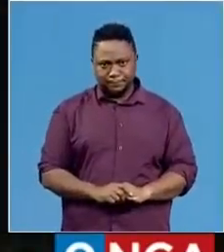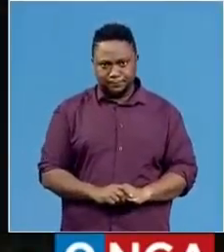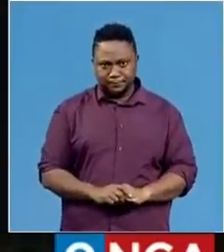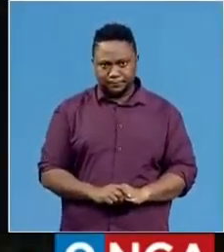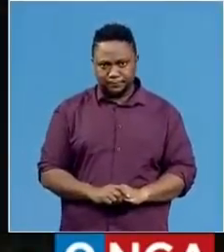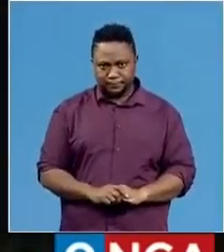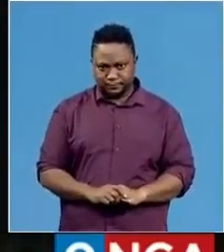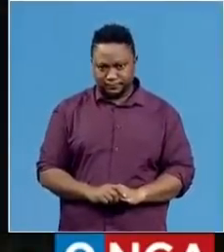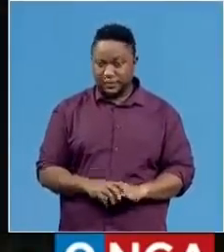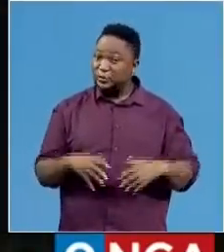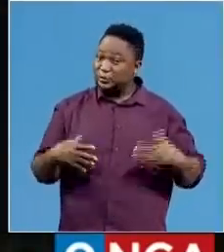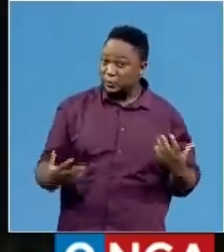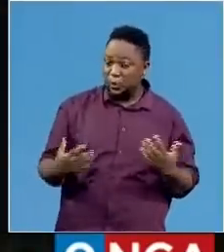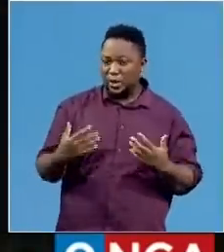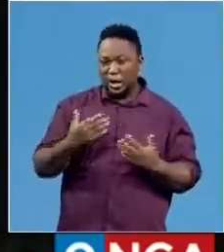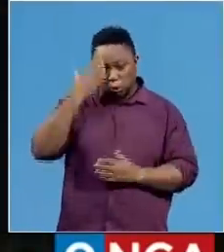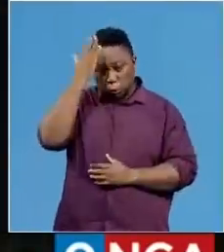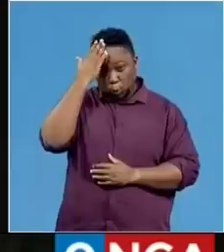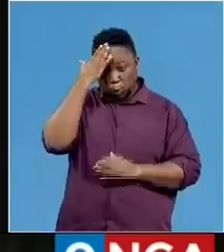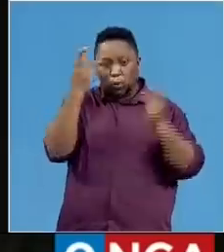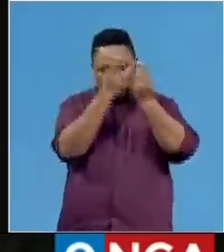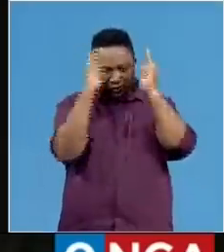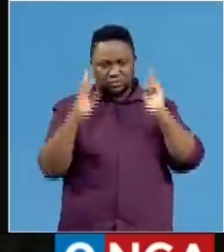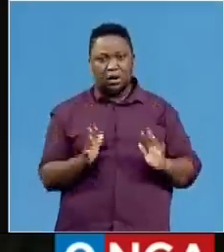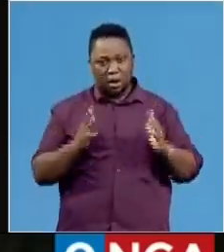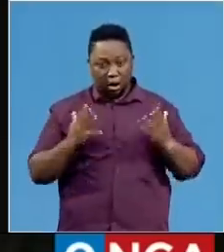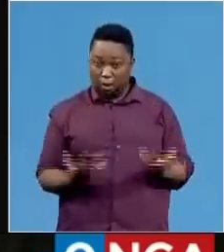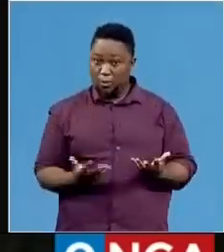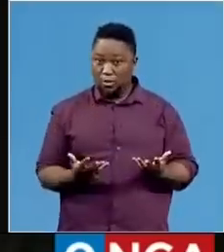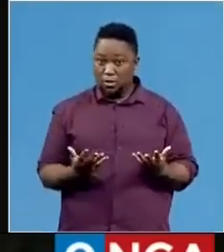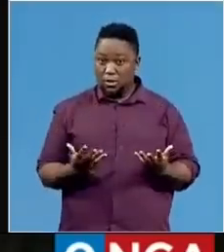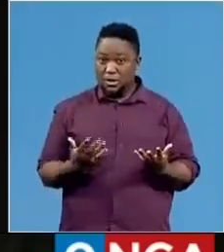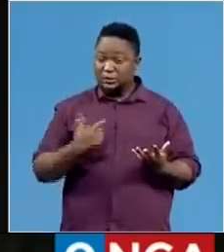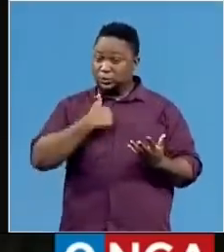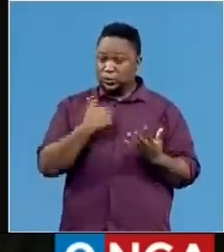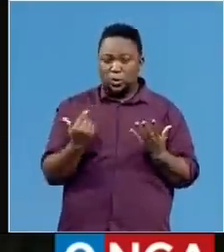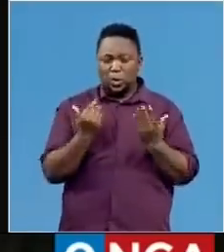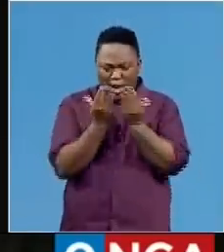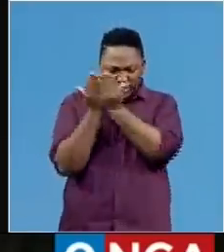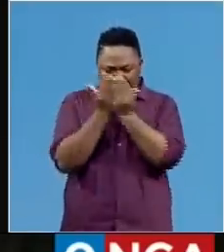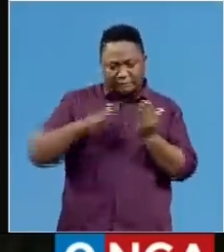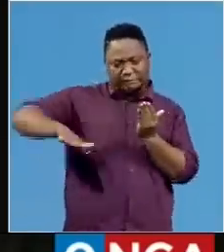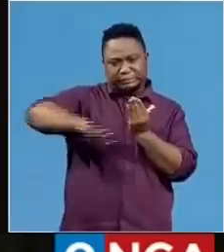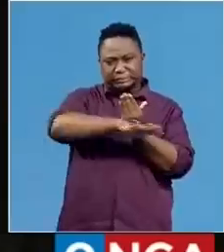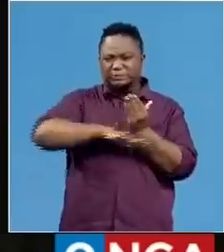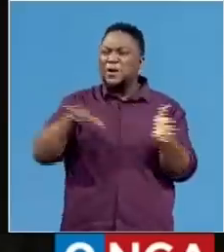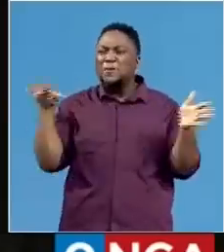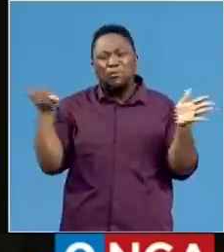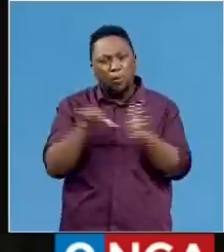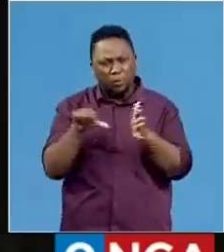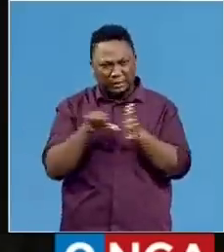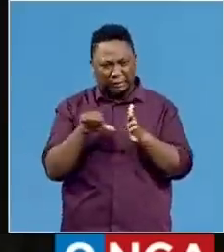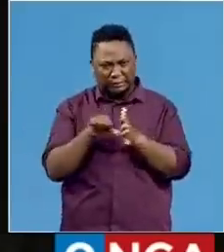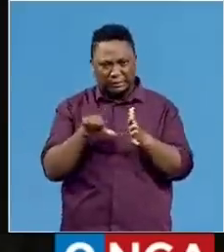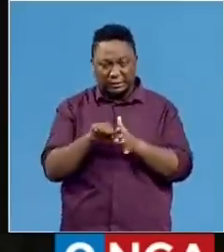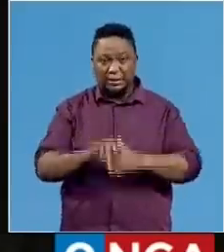Faith, I think anybody who's been on a university campus will agree with me tonight that a library is the heart of any university, and